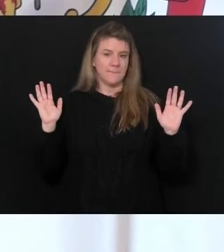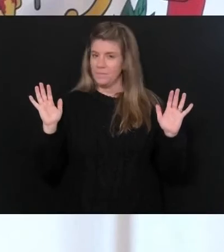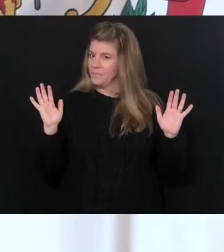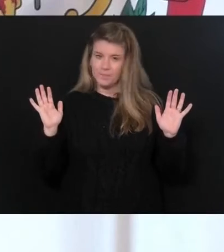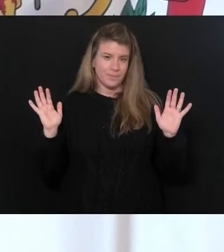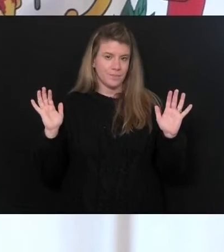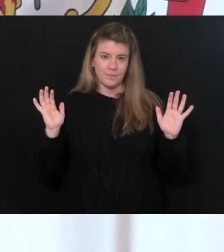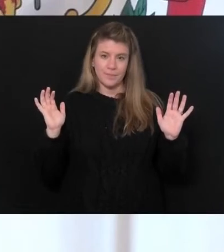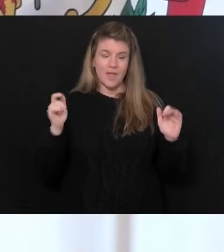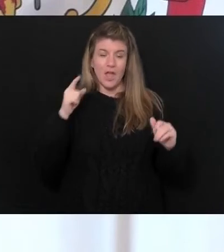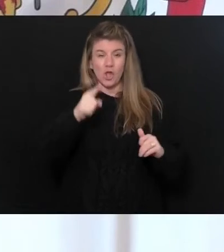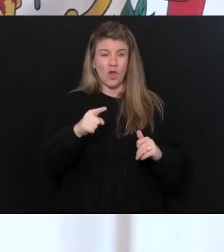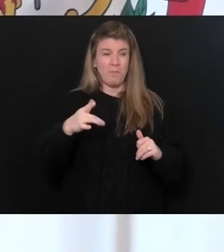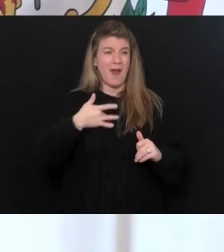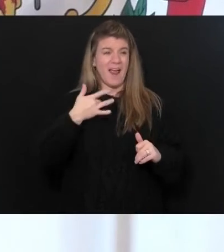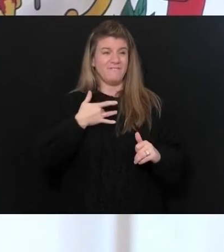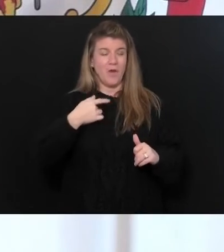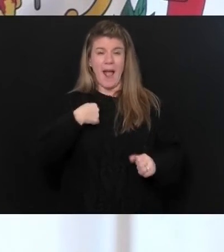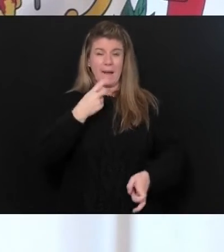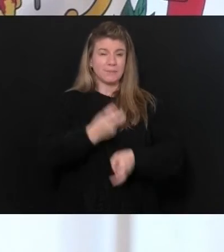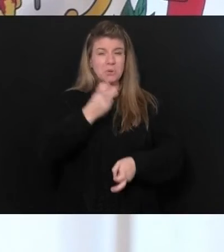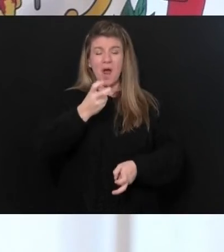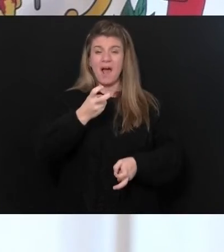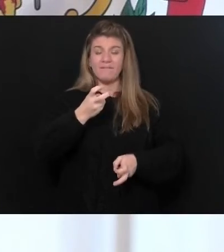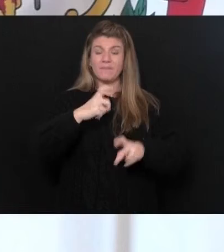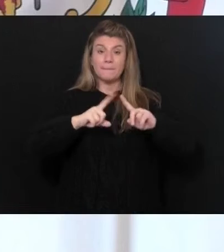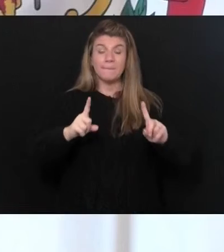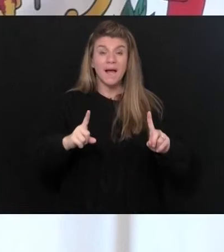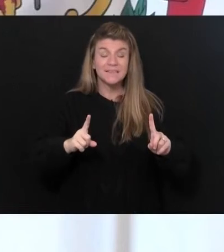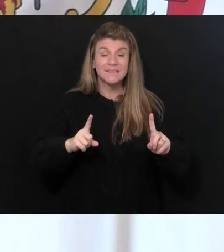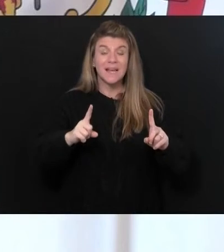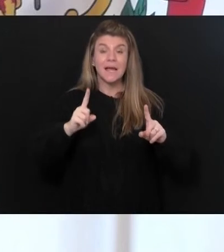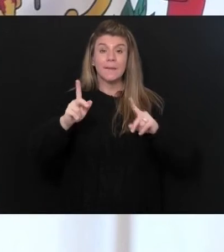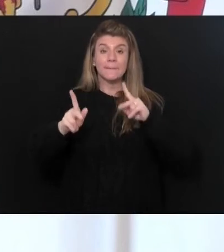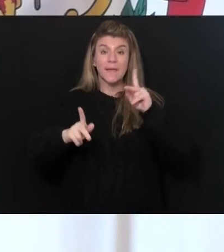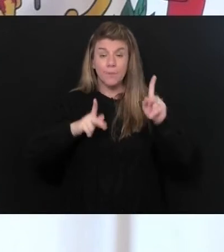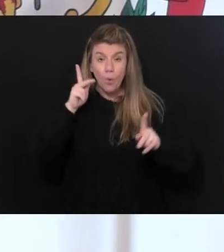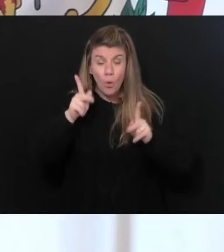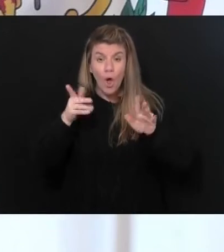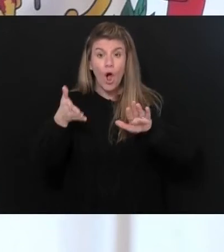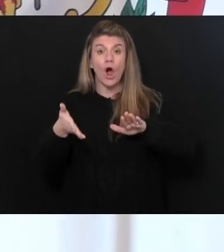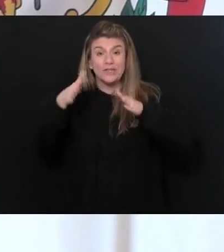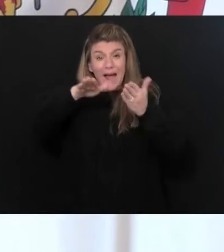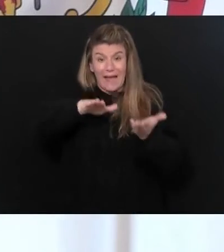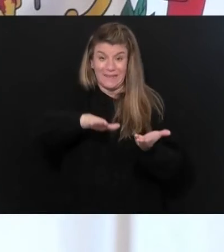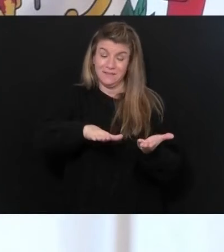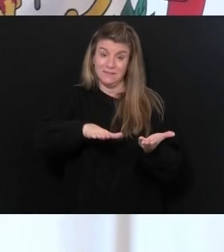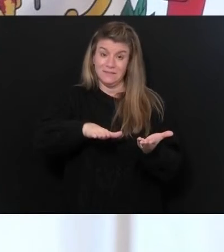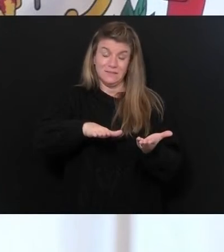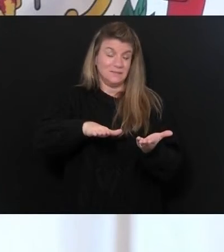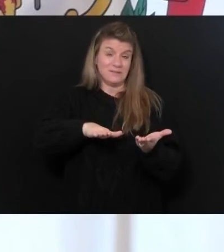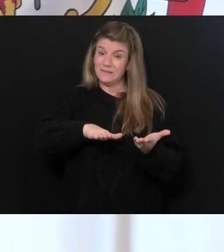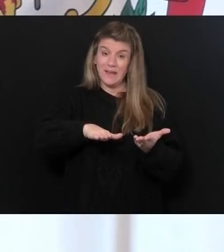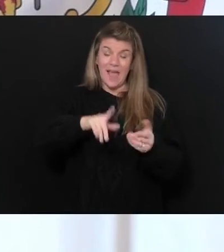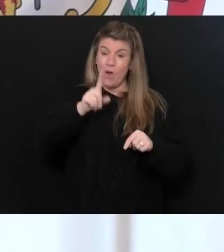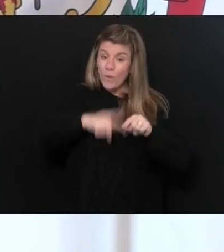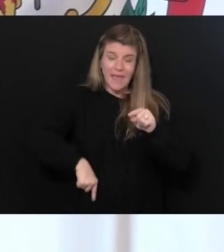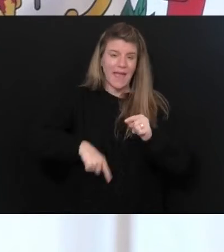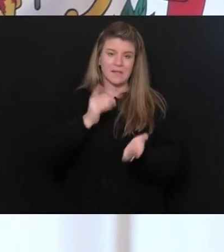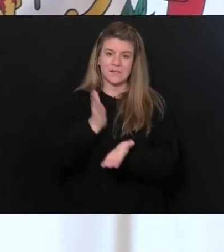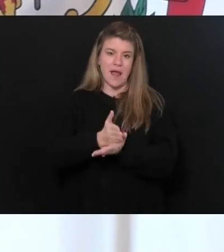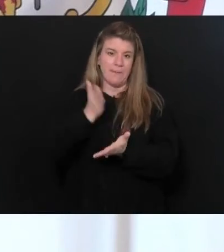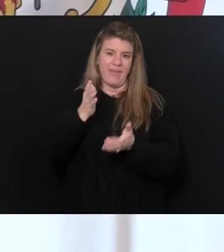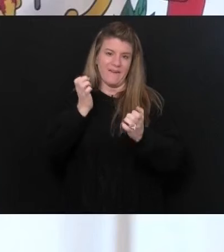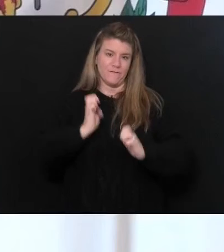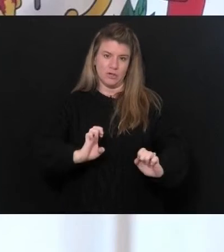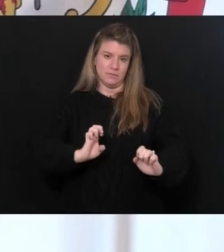may think that's too tough from my standpoint, but people are dying. That's all there is to it. And we can't let up. There's no